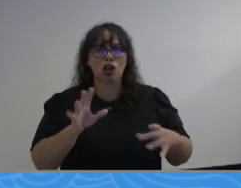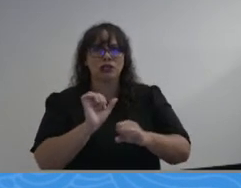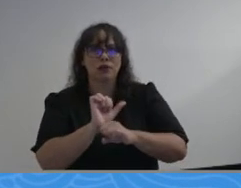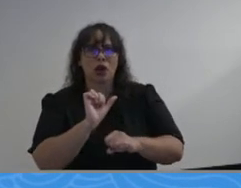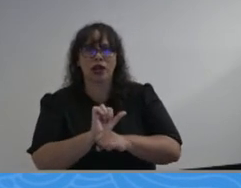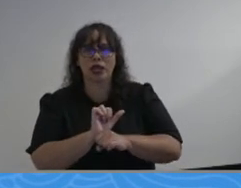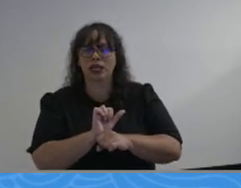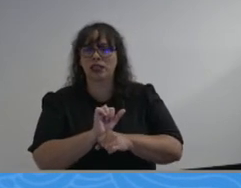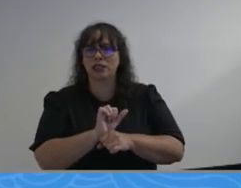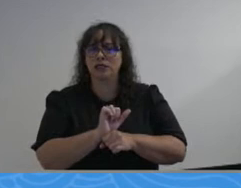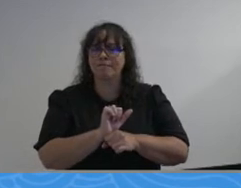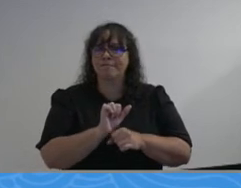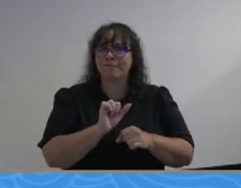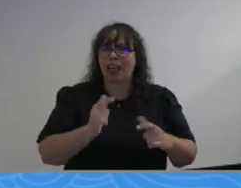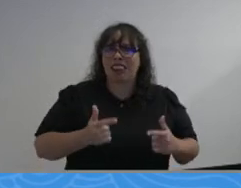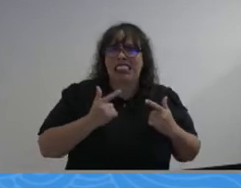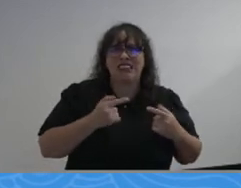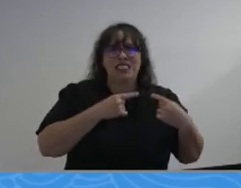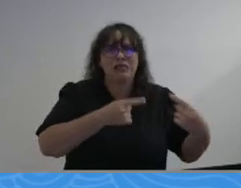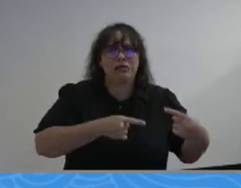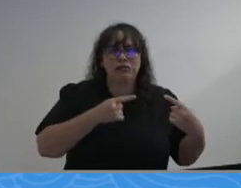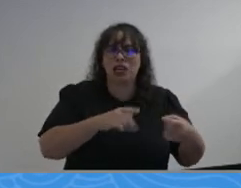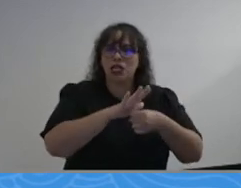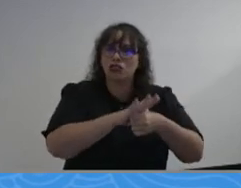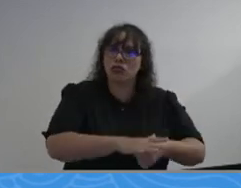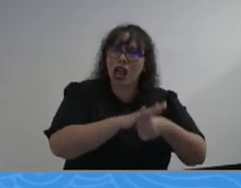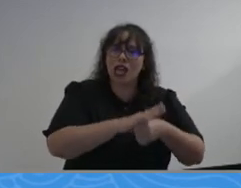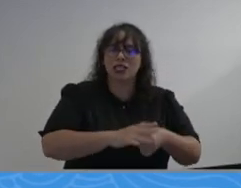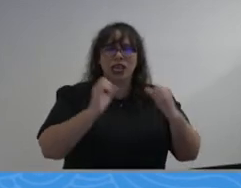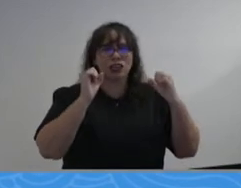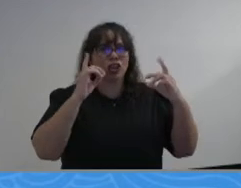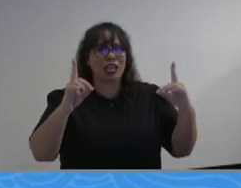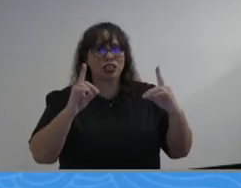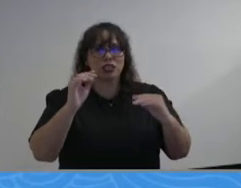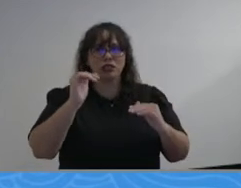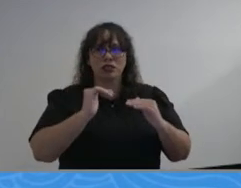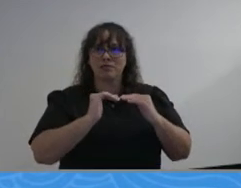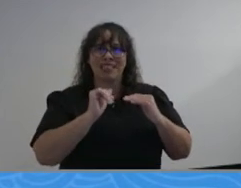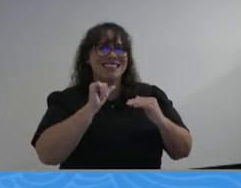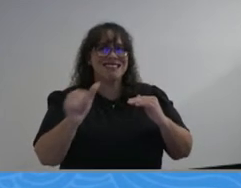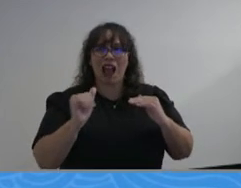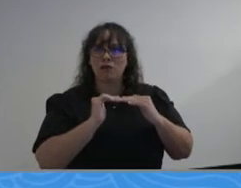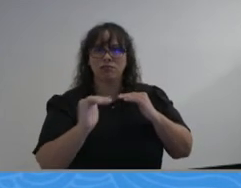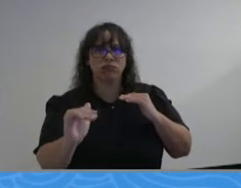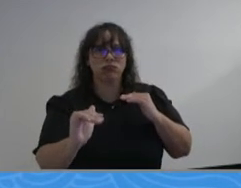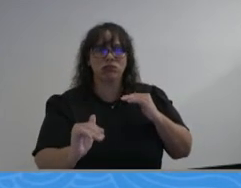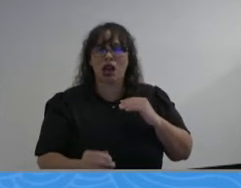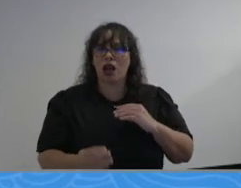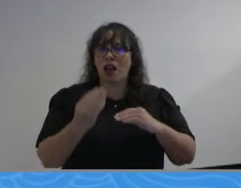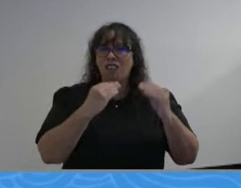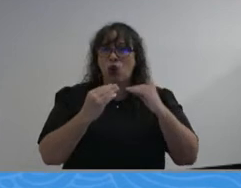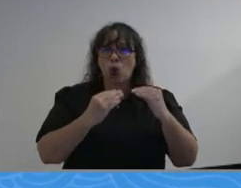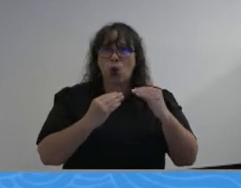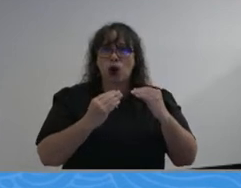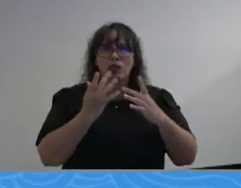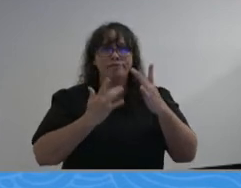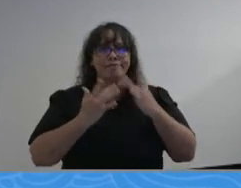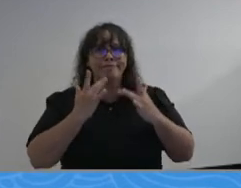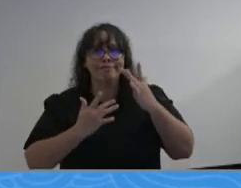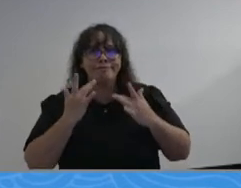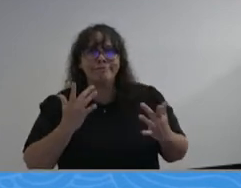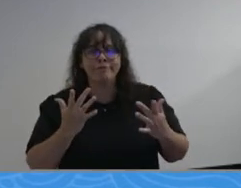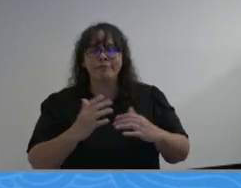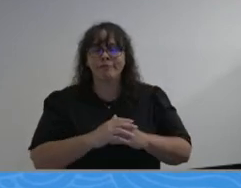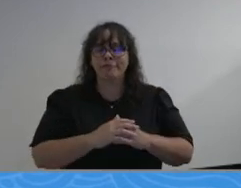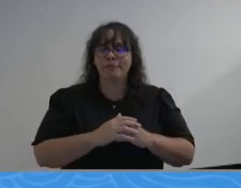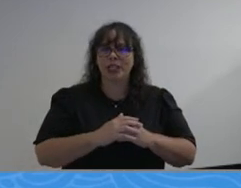displacement of living, family stressors, education instability, food insecurities, the list goes on and on. So as we